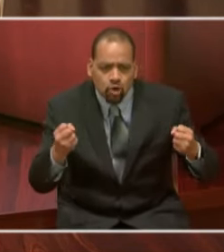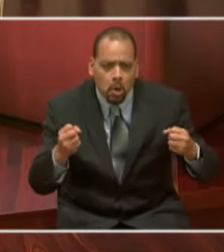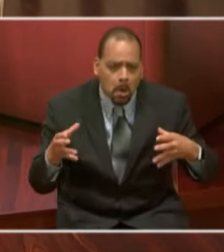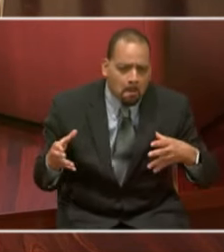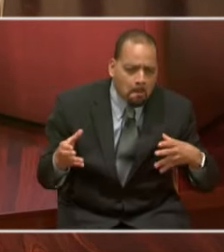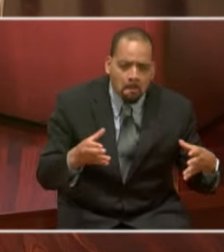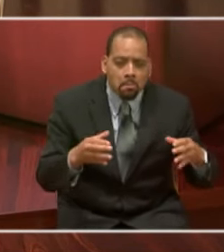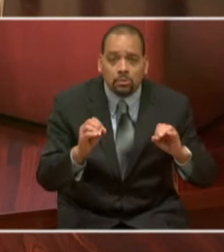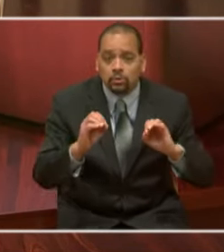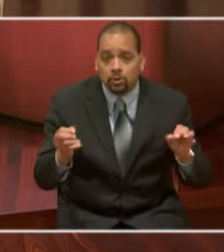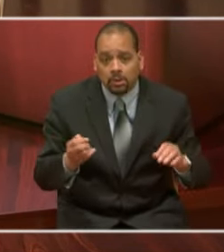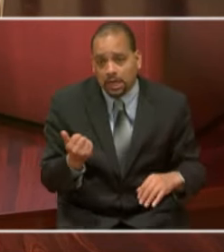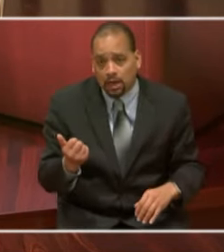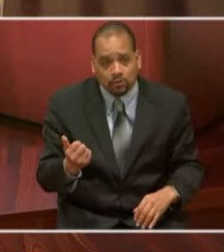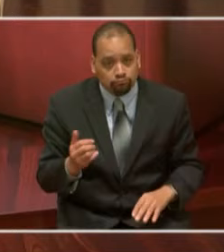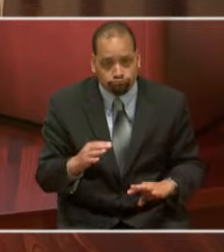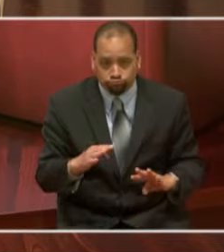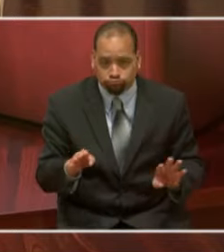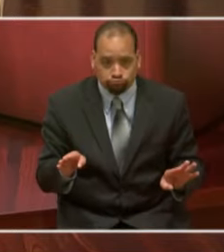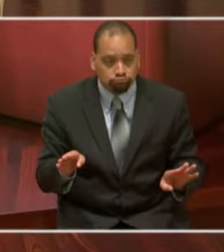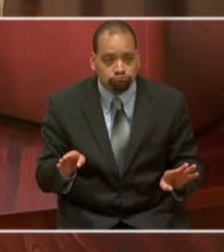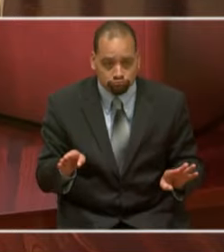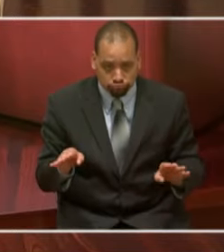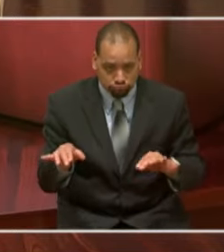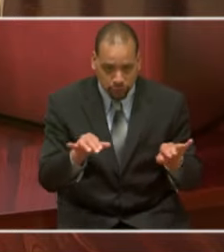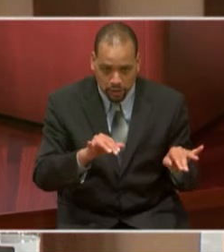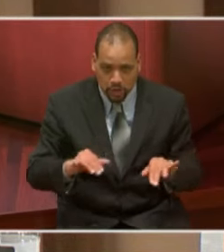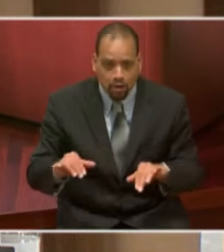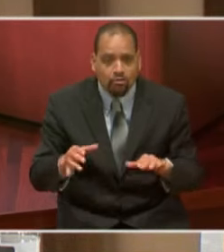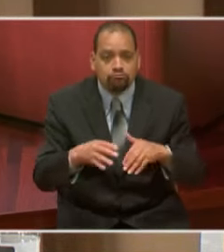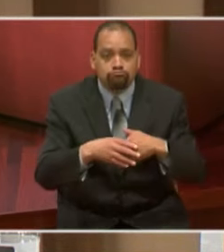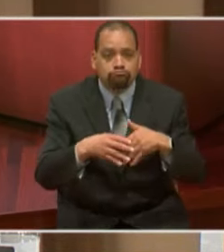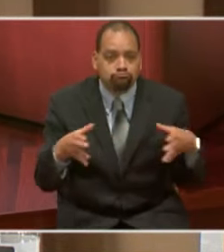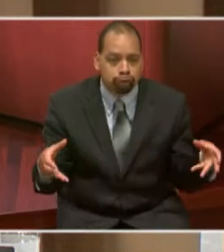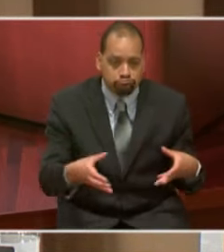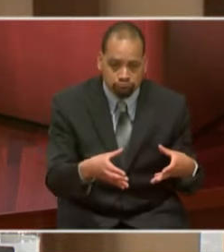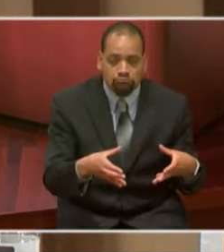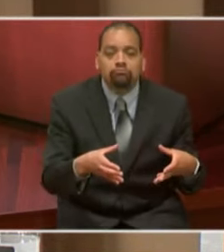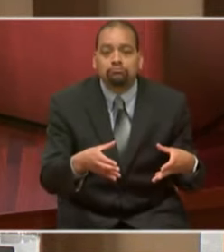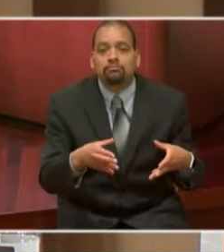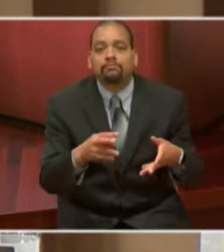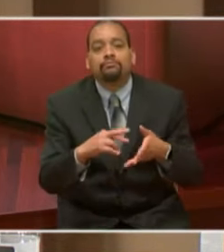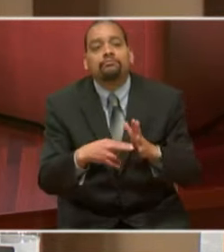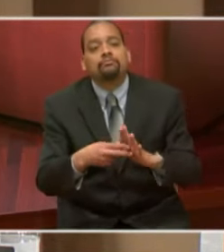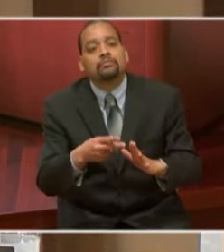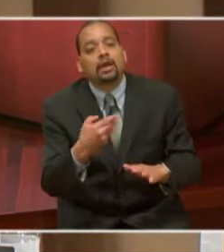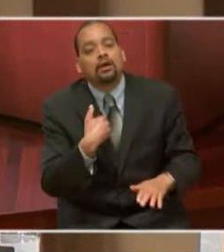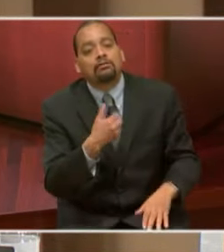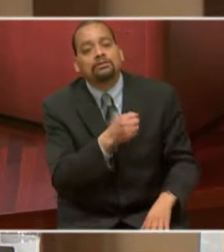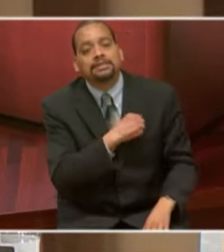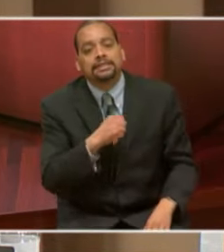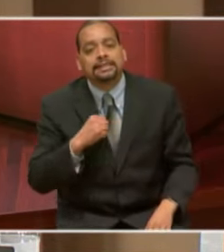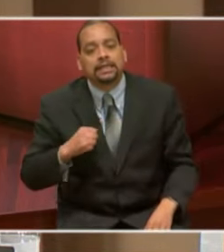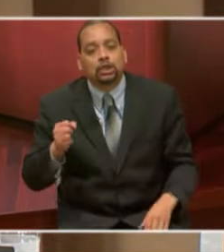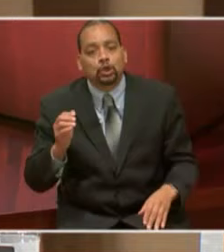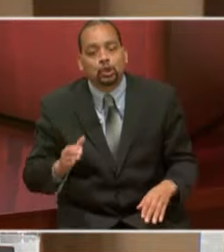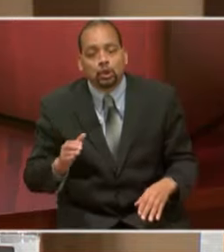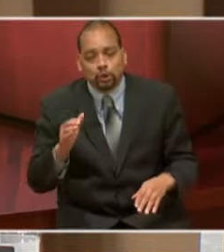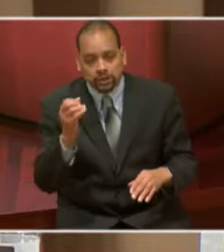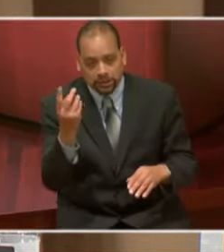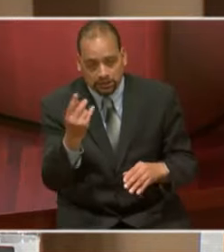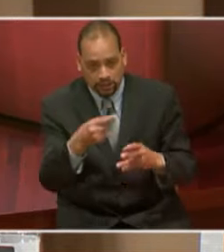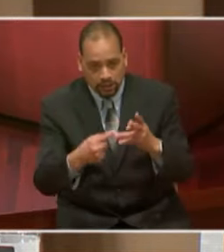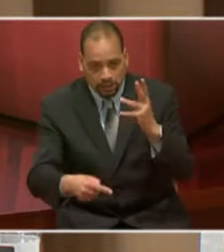And another time after the march, he would argue with us. Said, why are you all going to jail, getting arrested and being